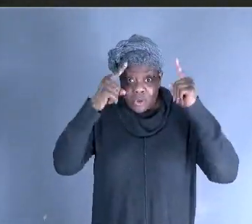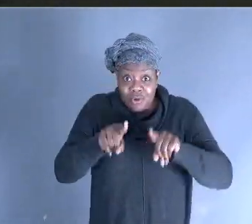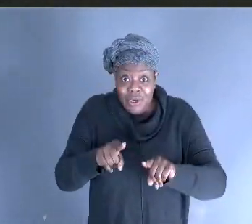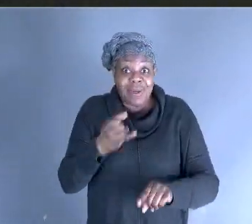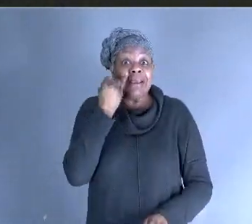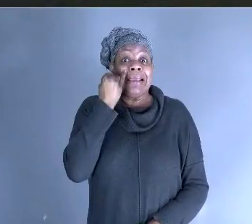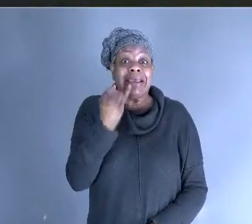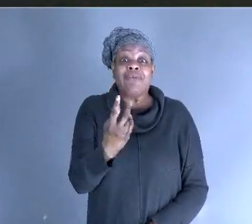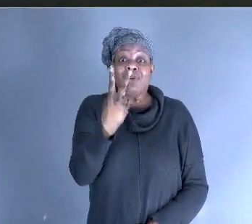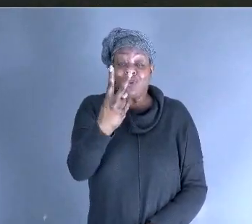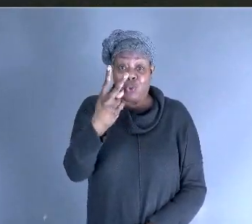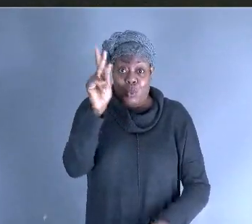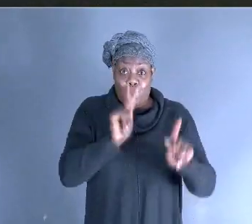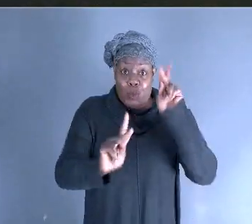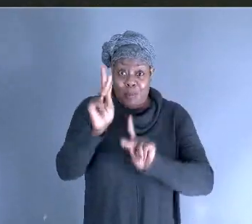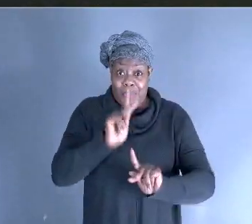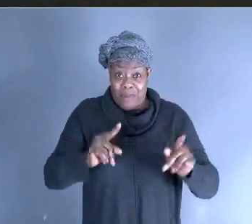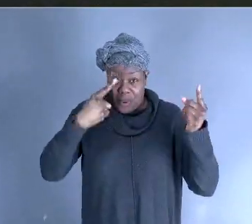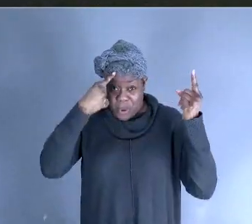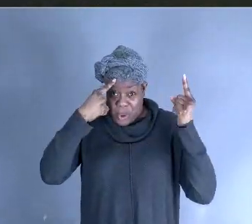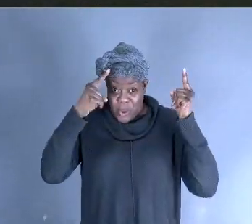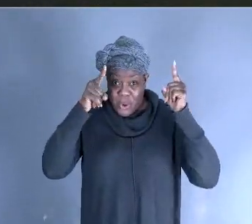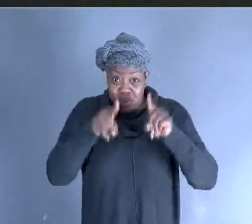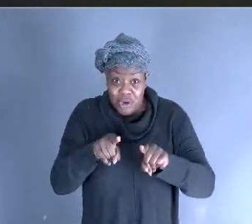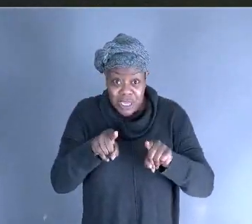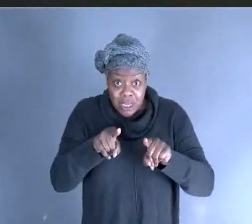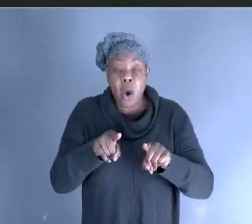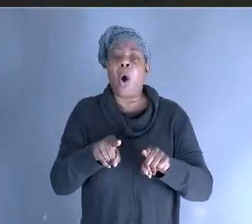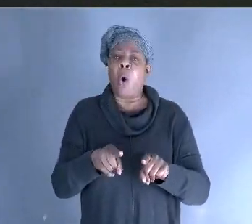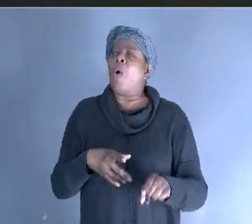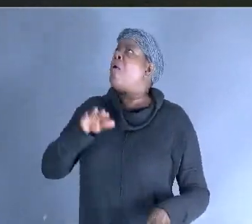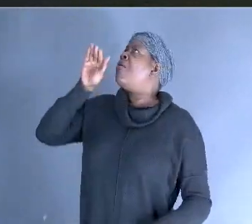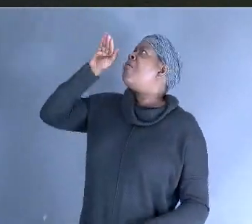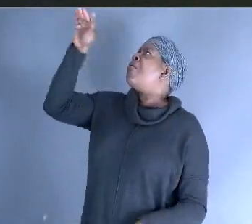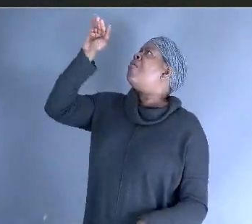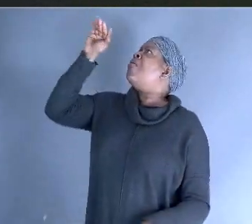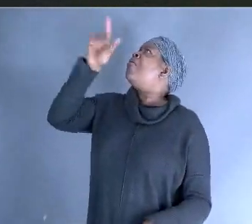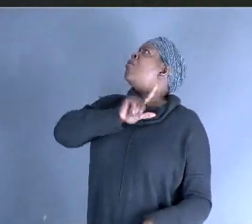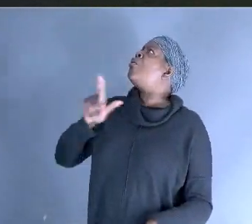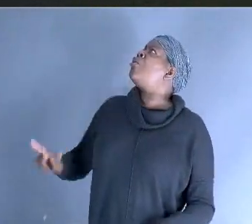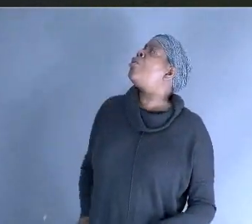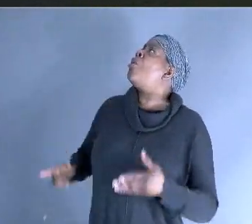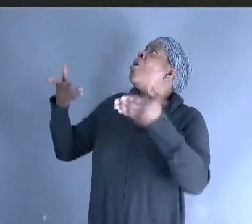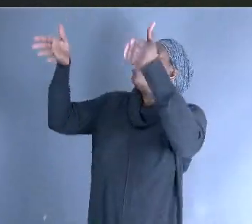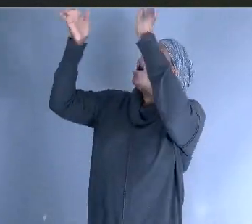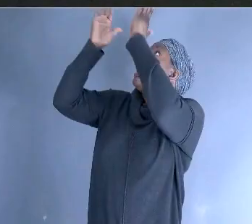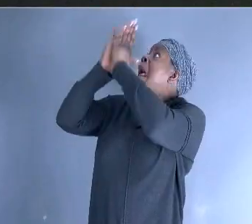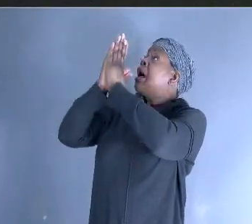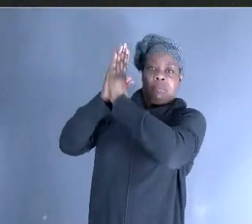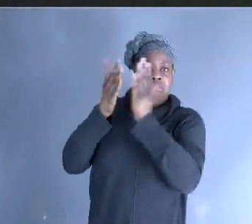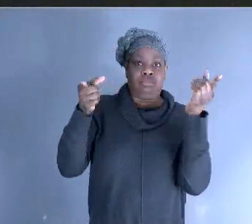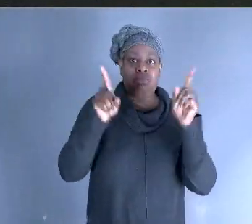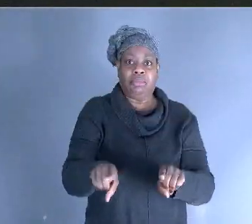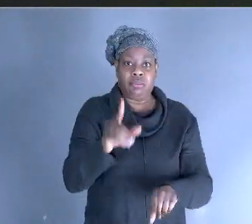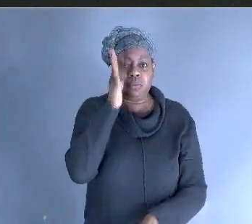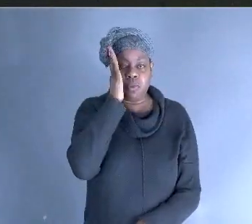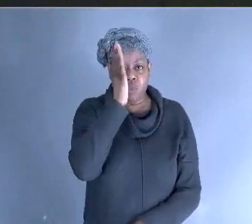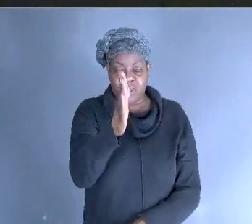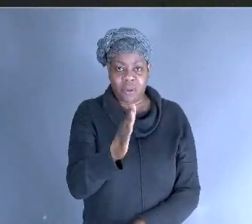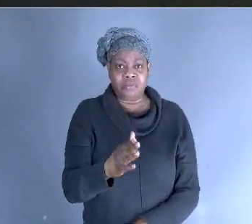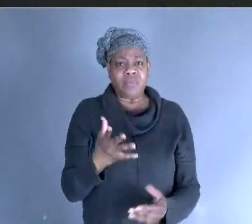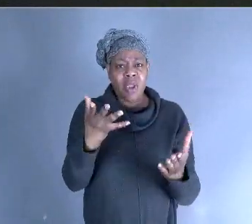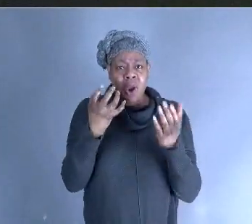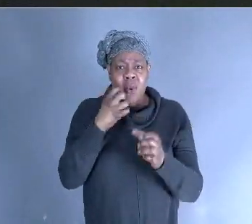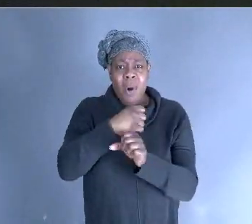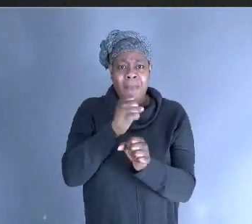can touch and agree asking anything in my name, Then it shall be done. I want to make sure that